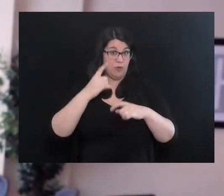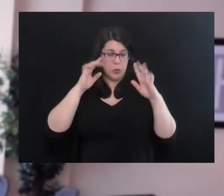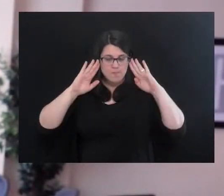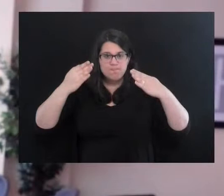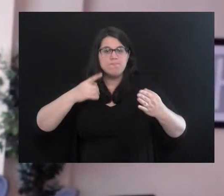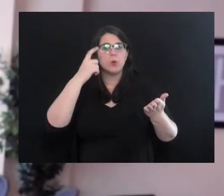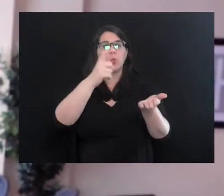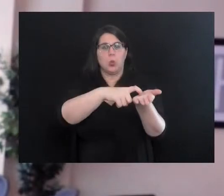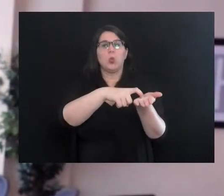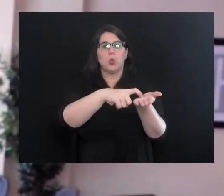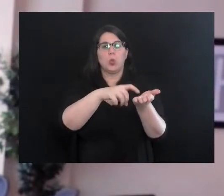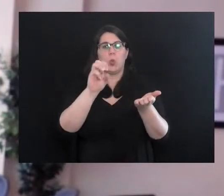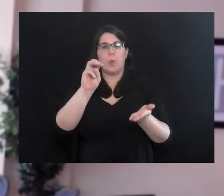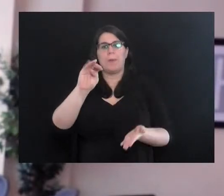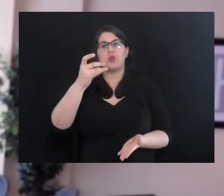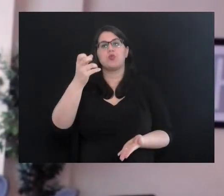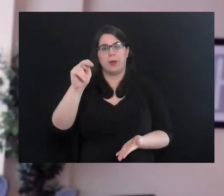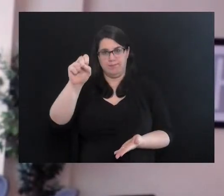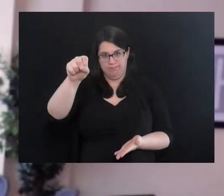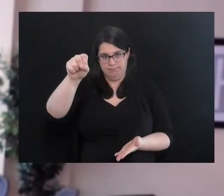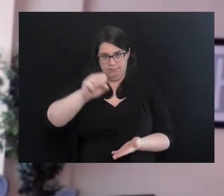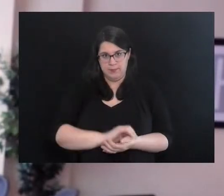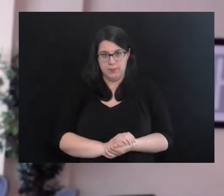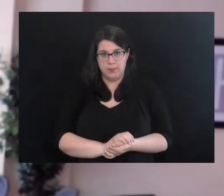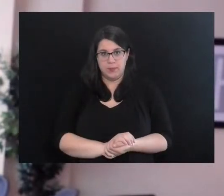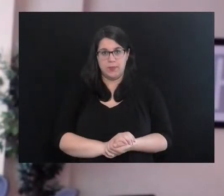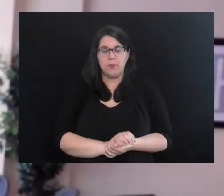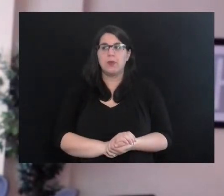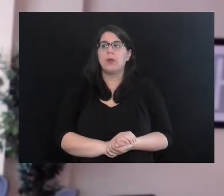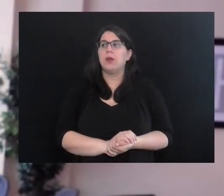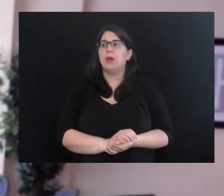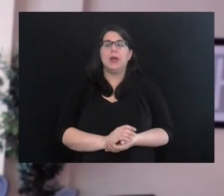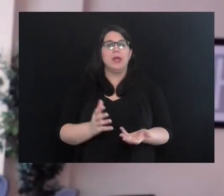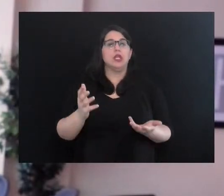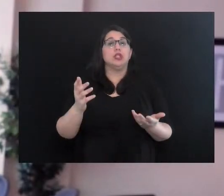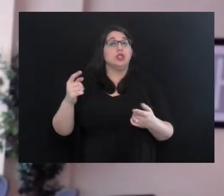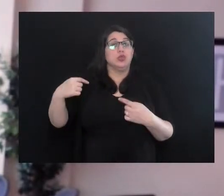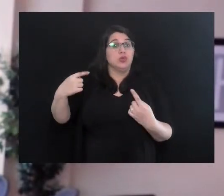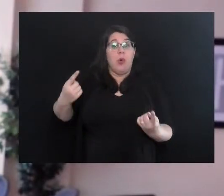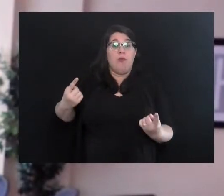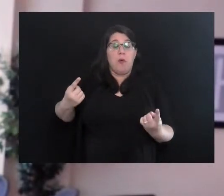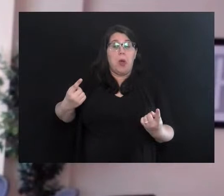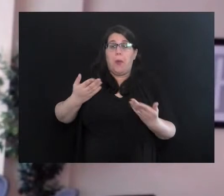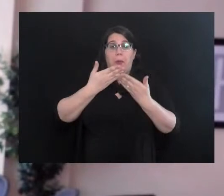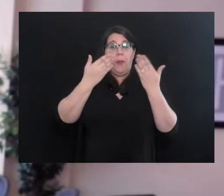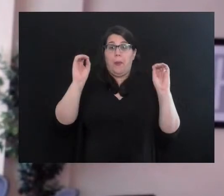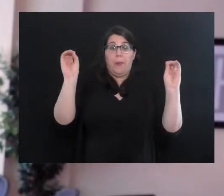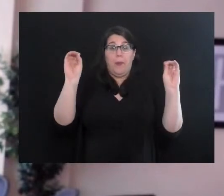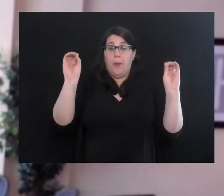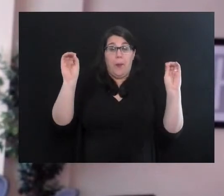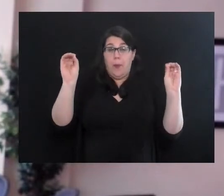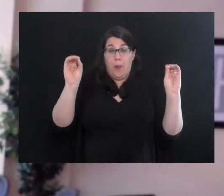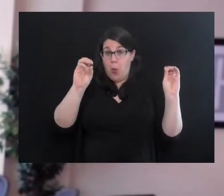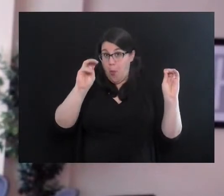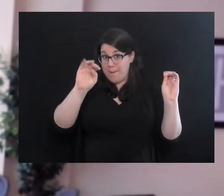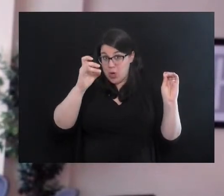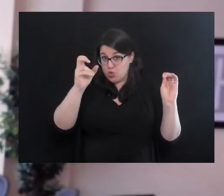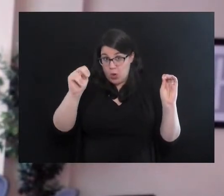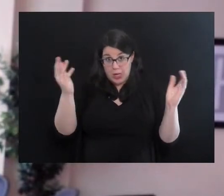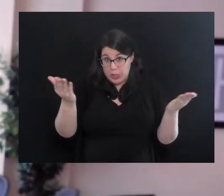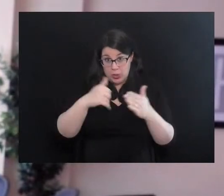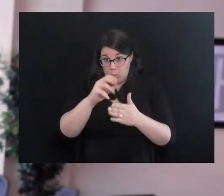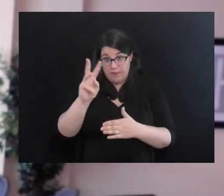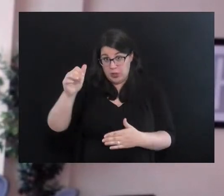and we are monitoring. We have not identified any case of the Omicron variant in West